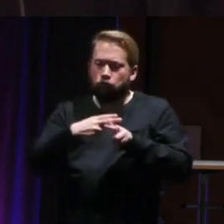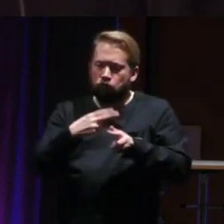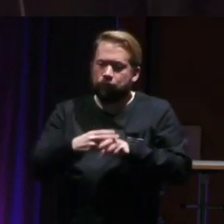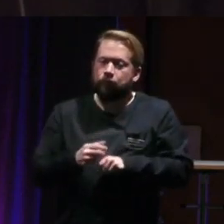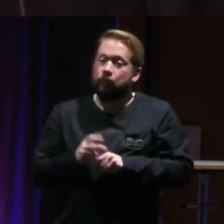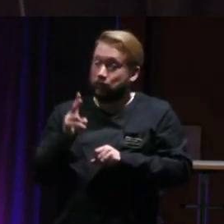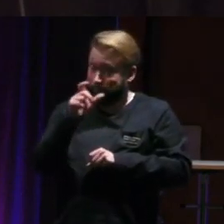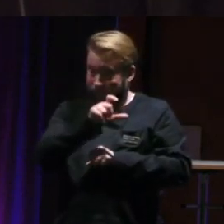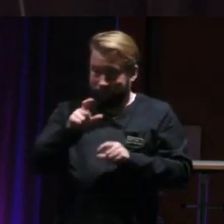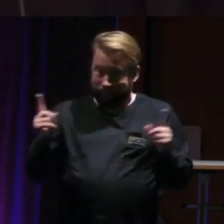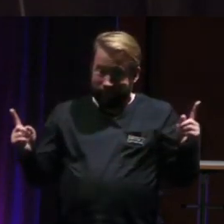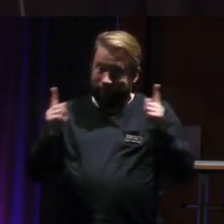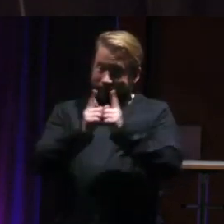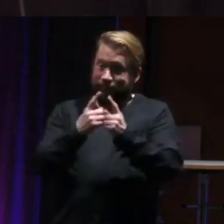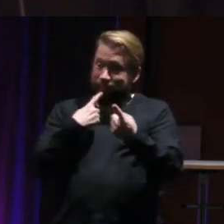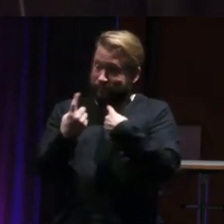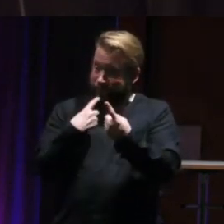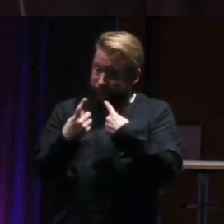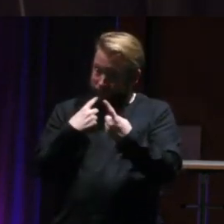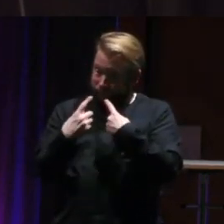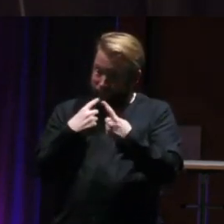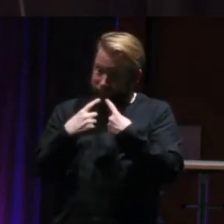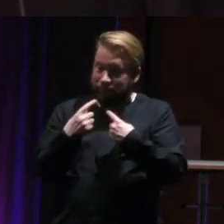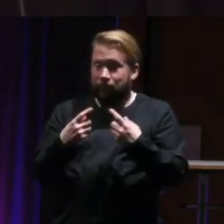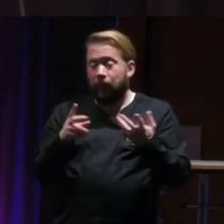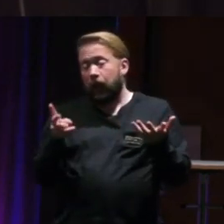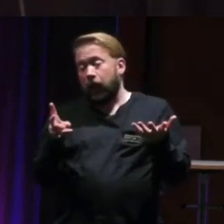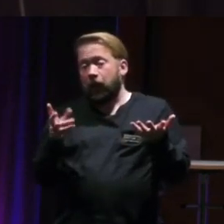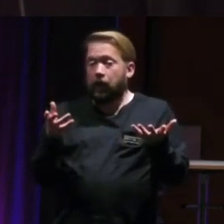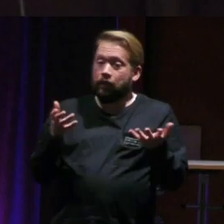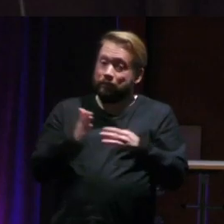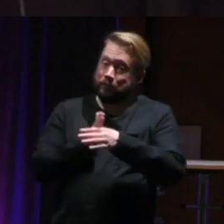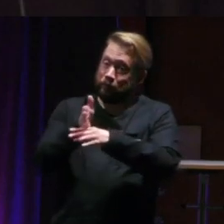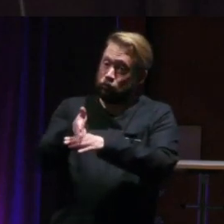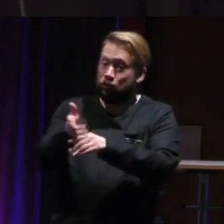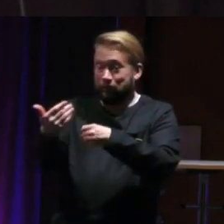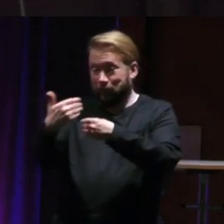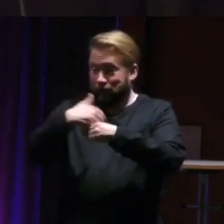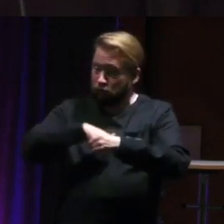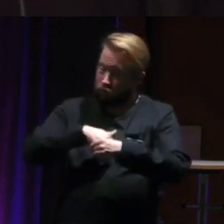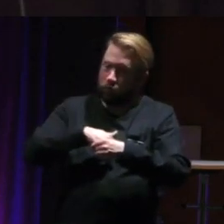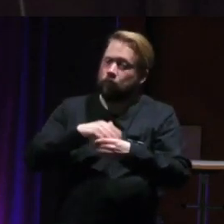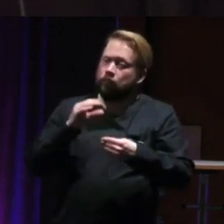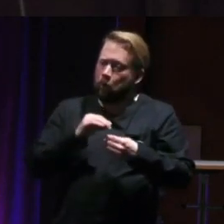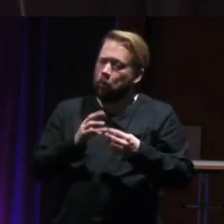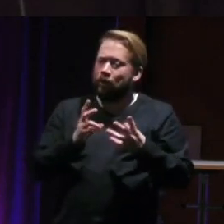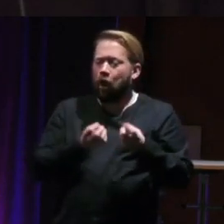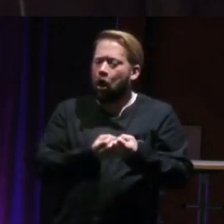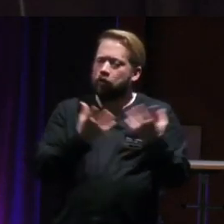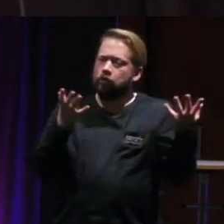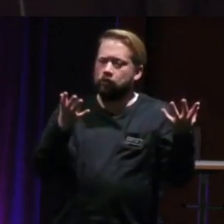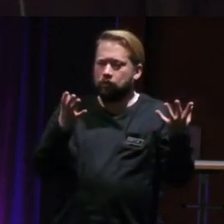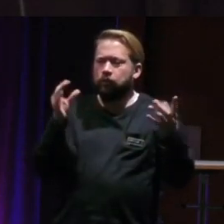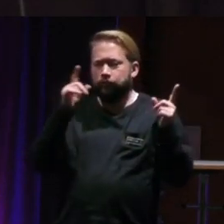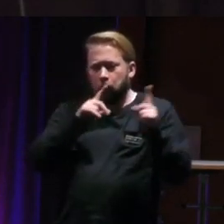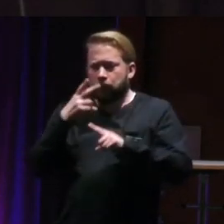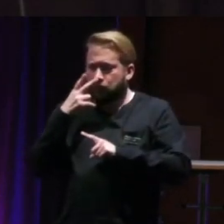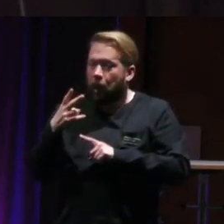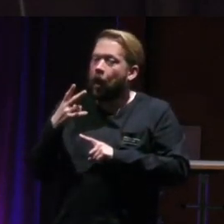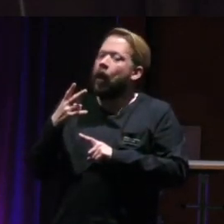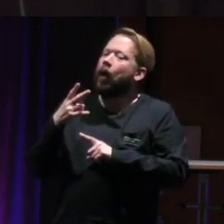meetings, going to, you know, countries to each other. It breaks all of that, because people see that it's